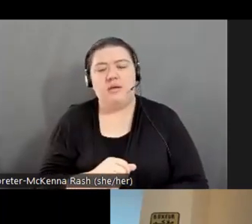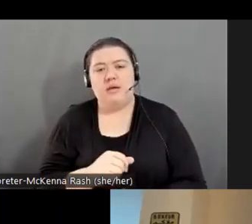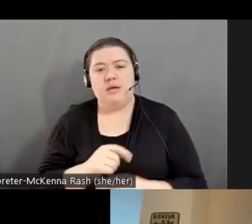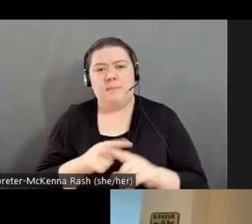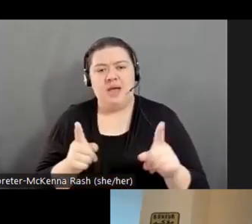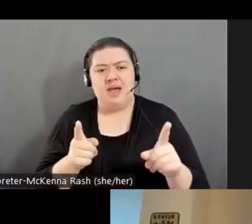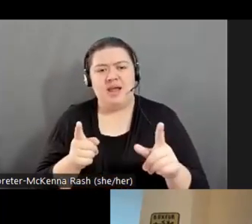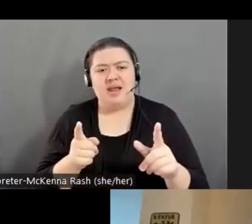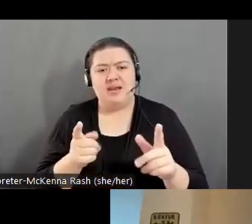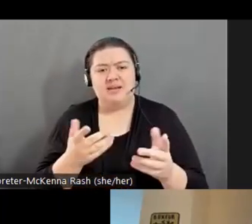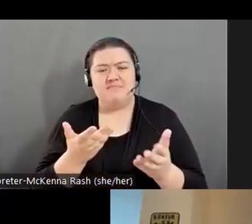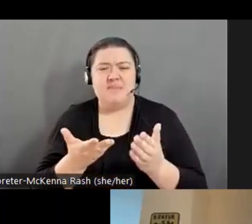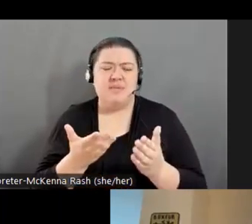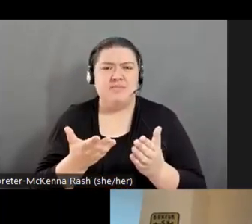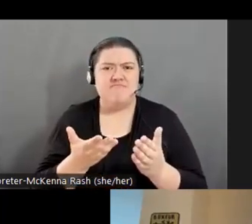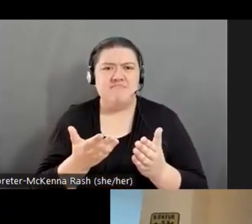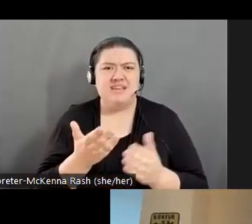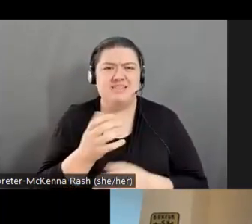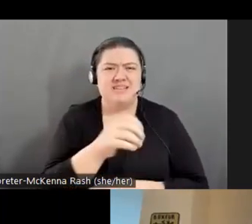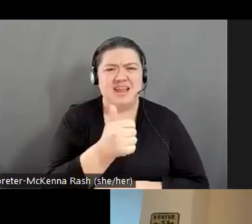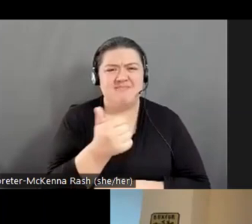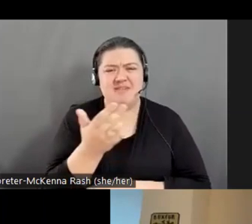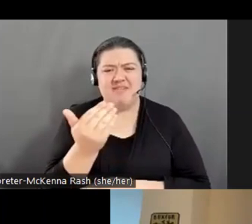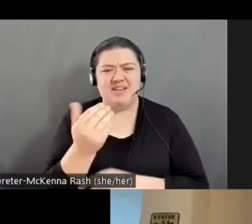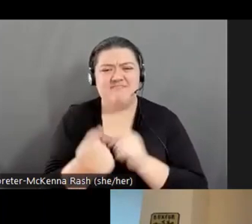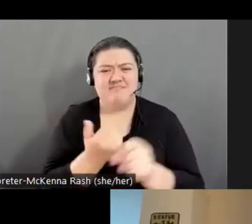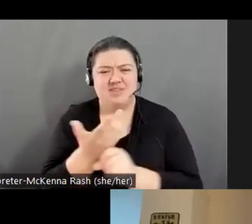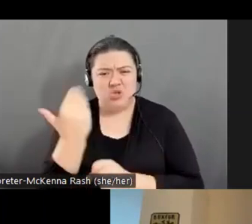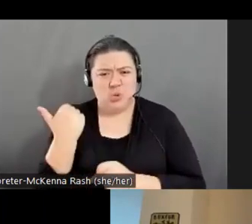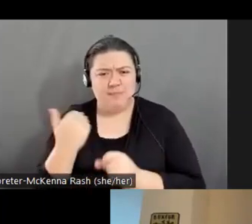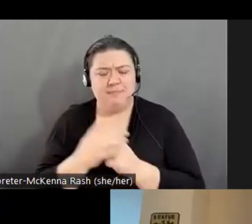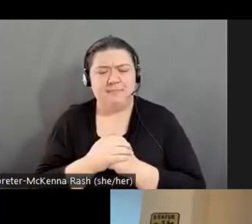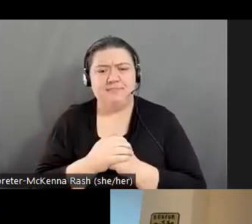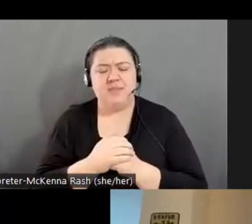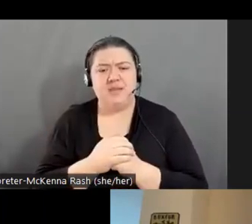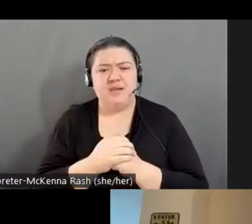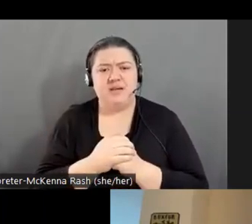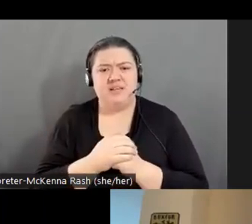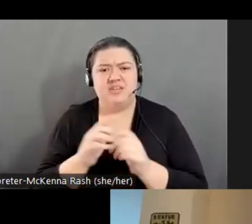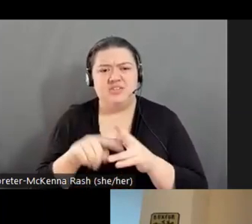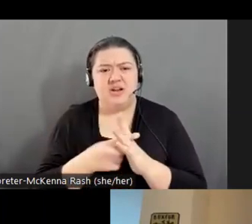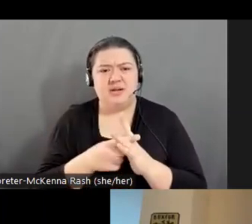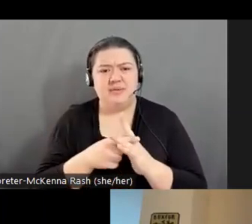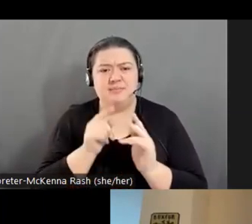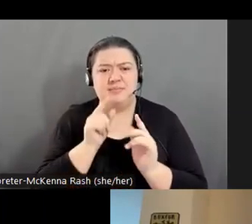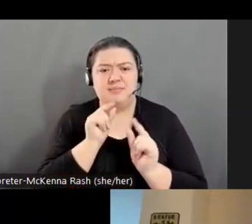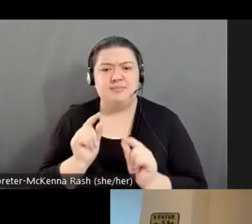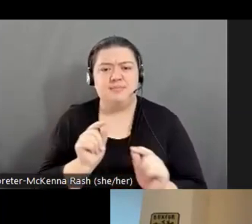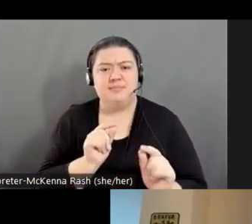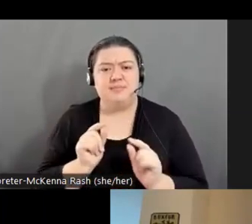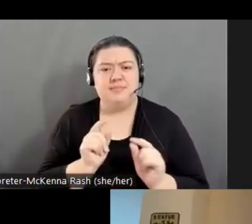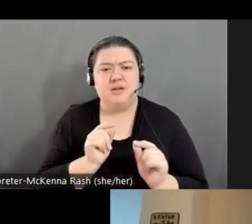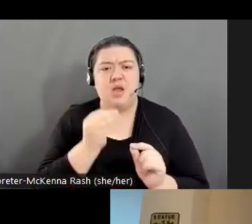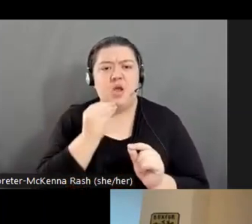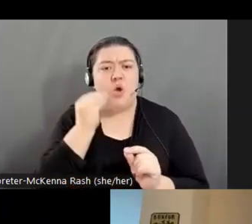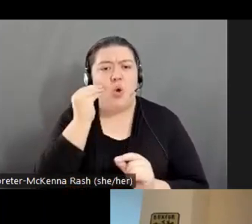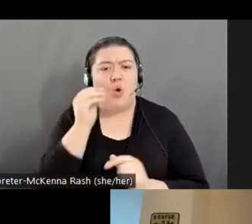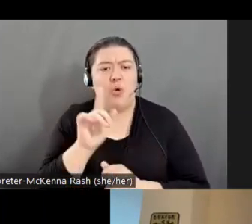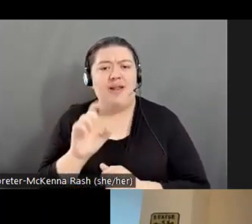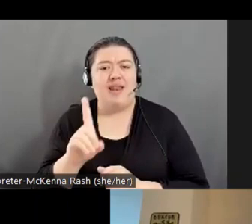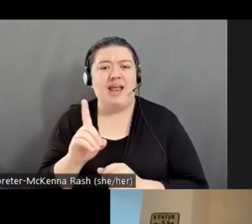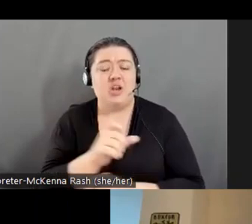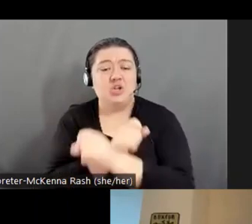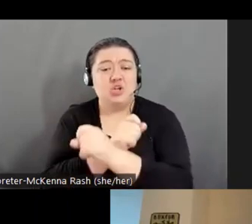But probably about 10 or 15 years ago, there started to be rumors of Homeland Security making calls